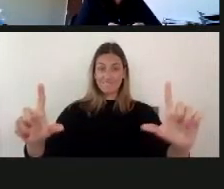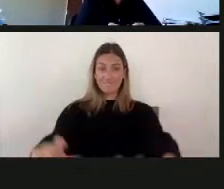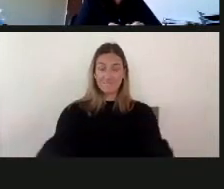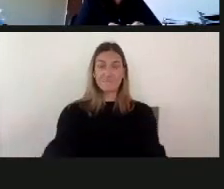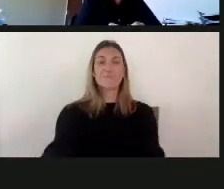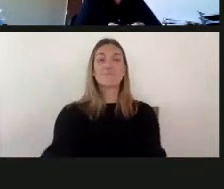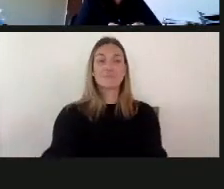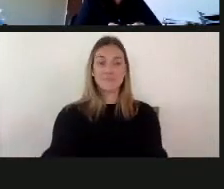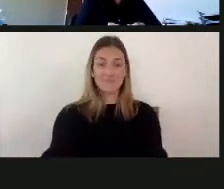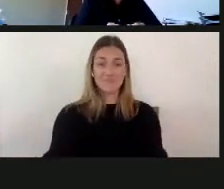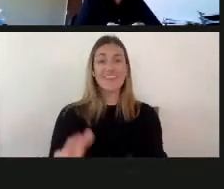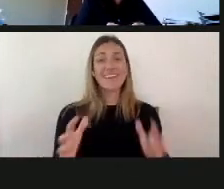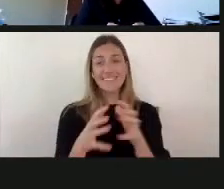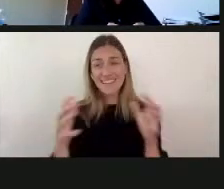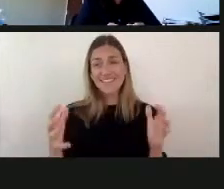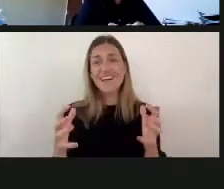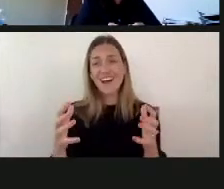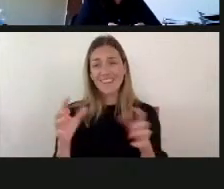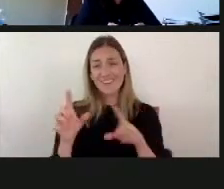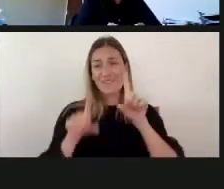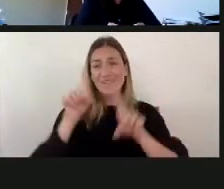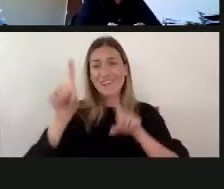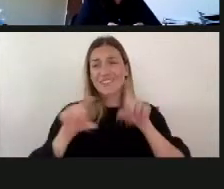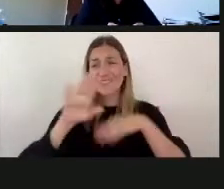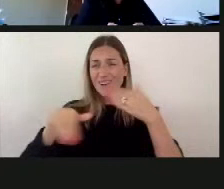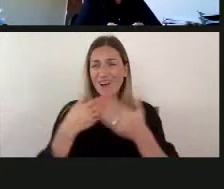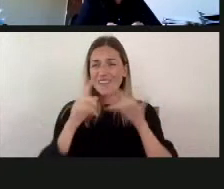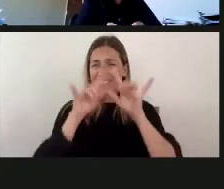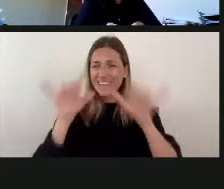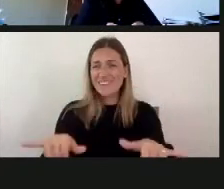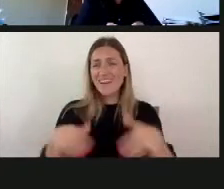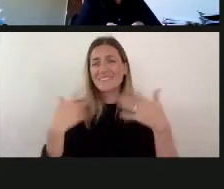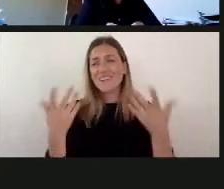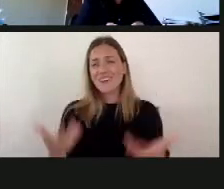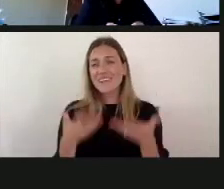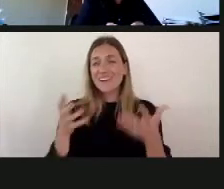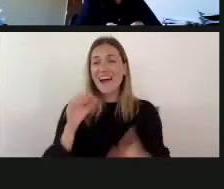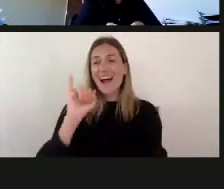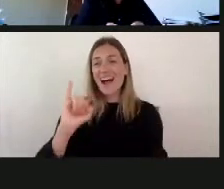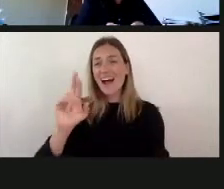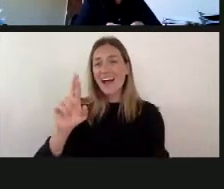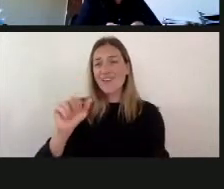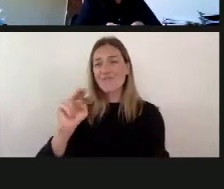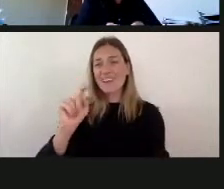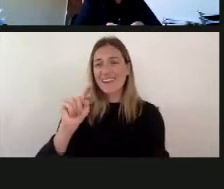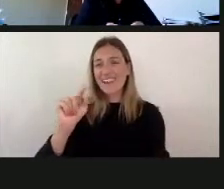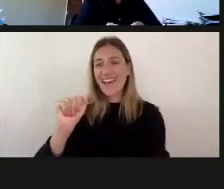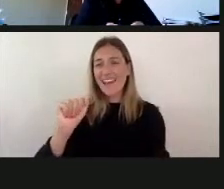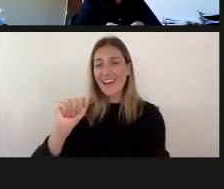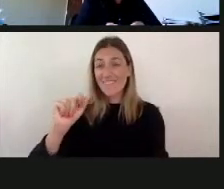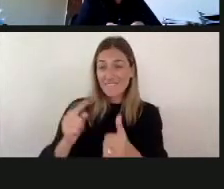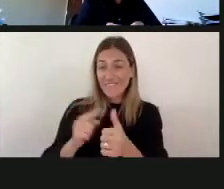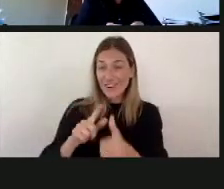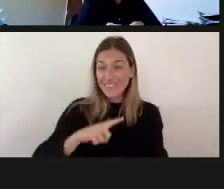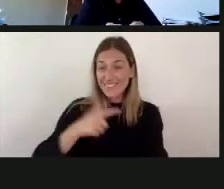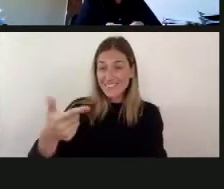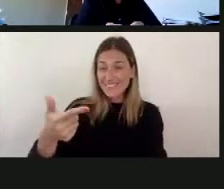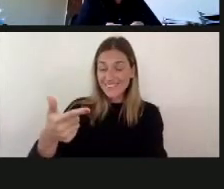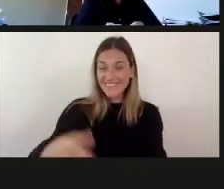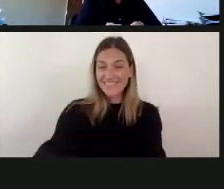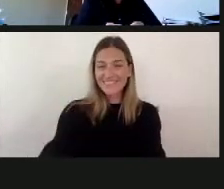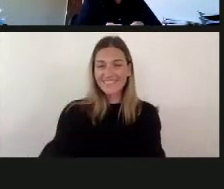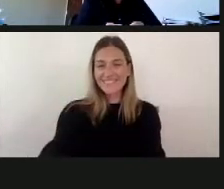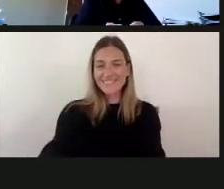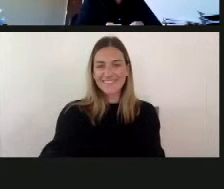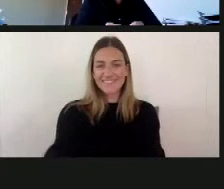That was a lot of questions at once. So Ironetta, if you'd like to go first. I will